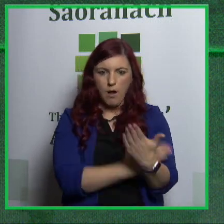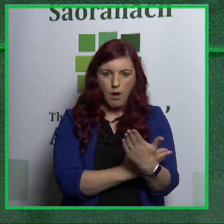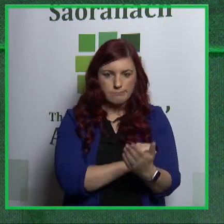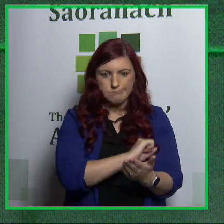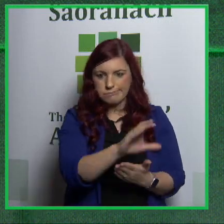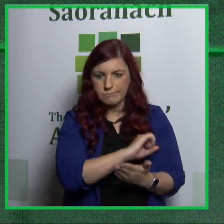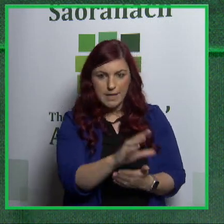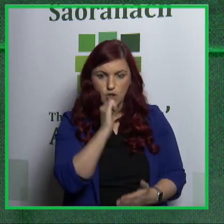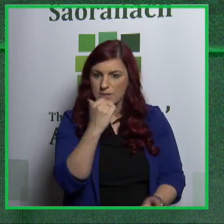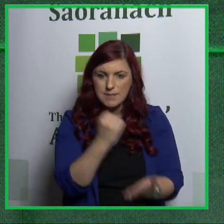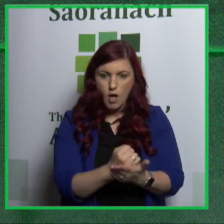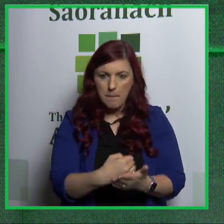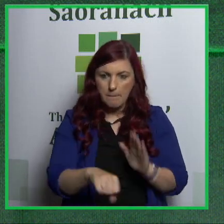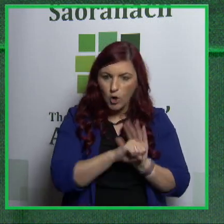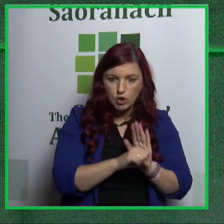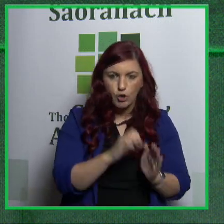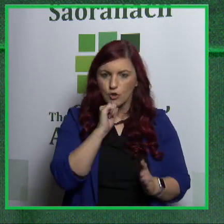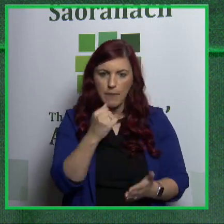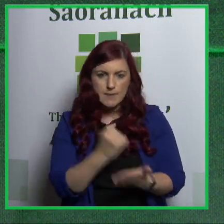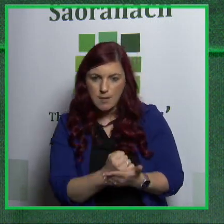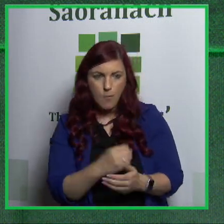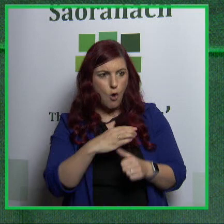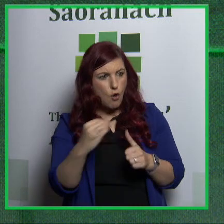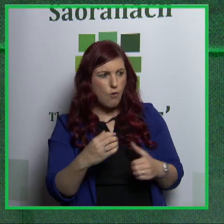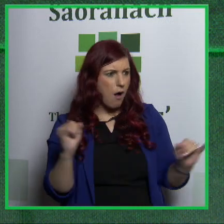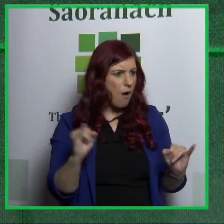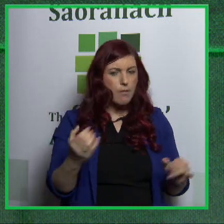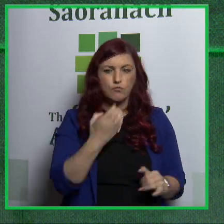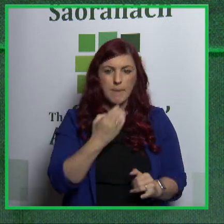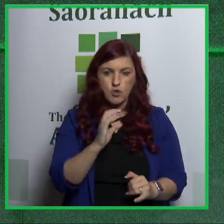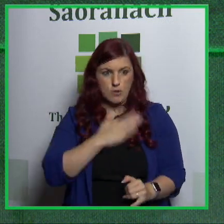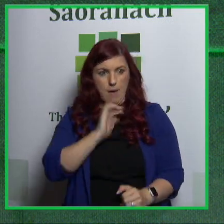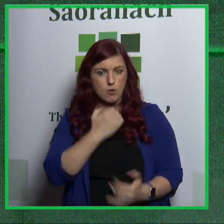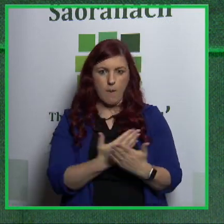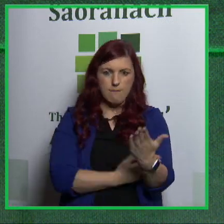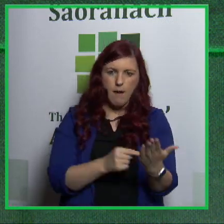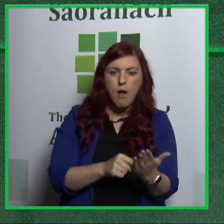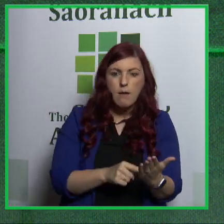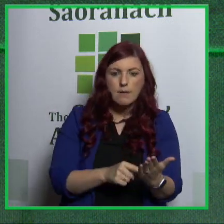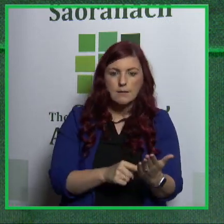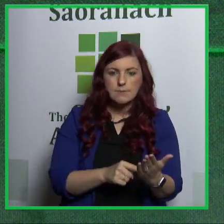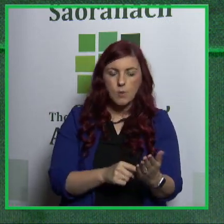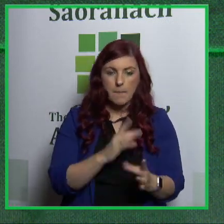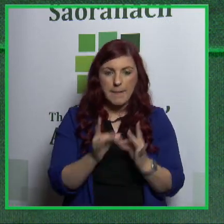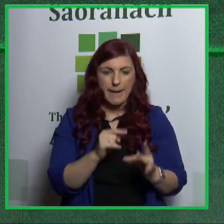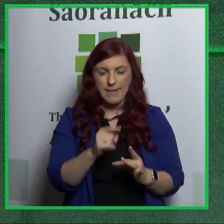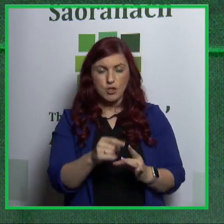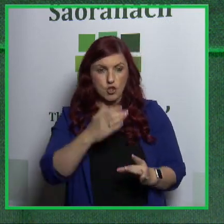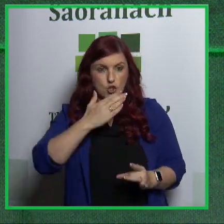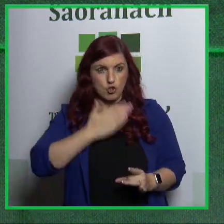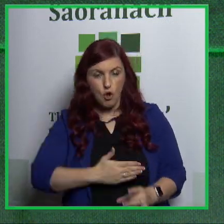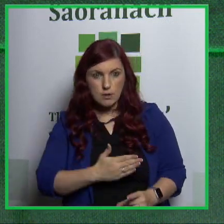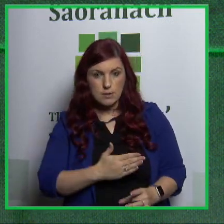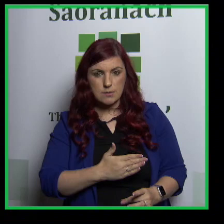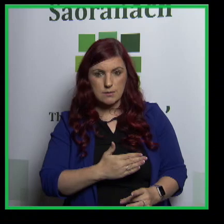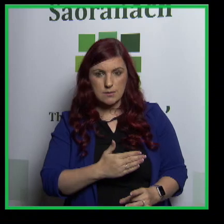doesn't stop murder, it doesn't stop any of the other of these horrible crimes. So criminalising and making it a criminal justice issue solely is not what it's going to